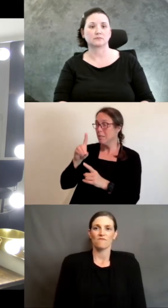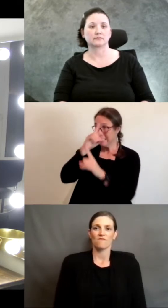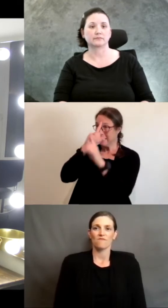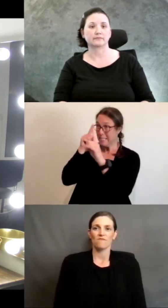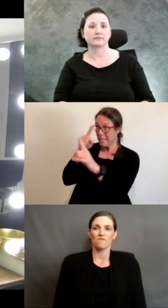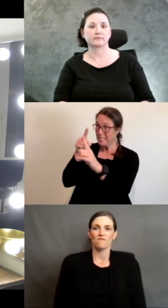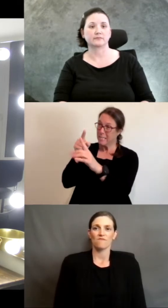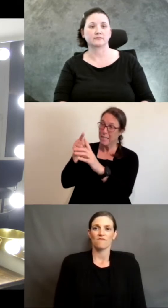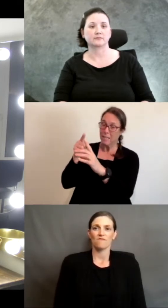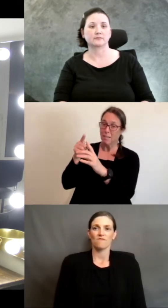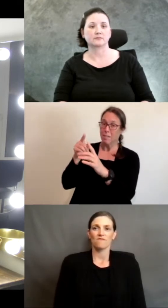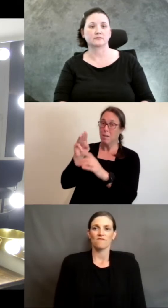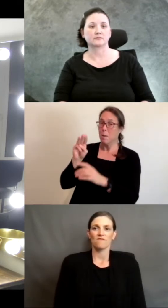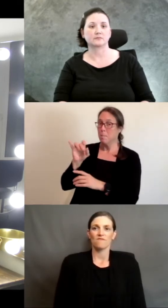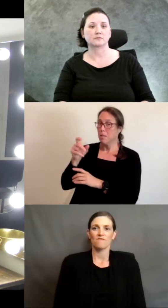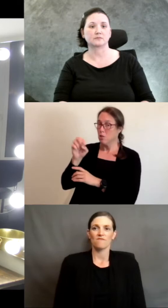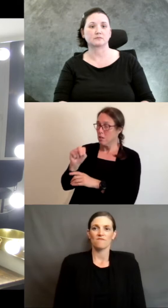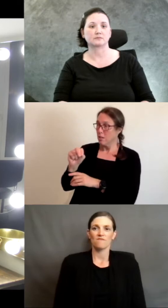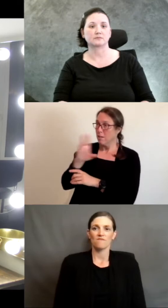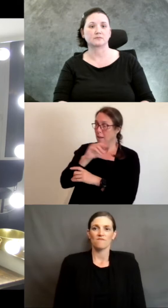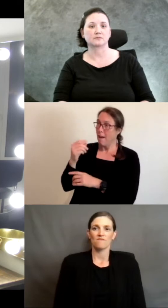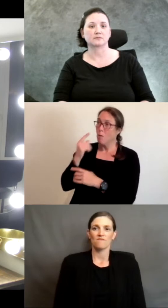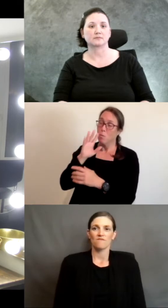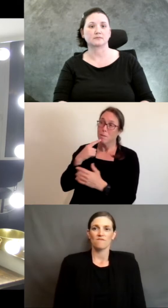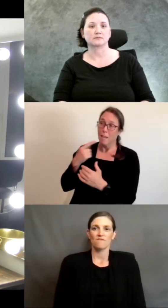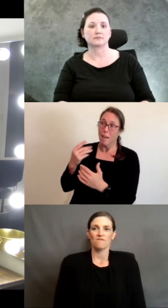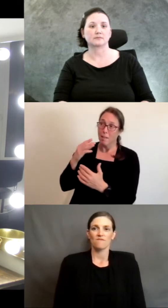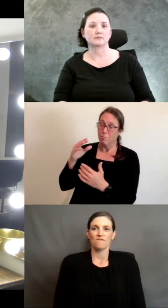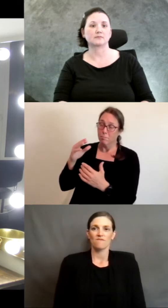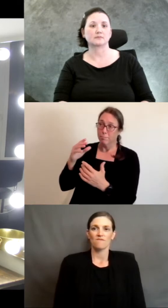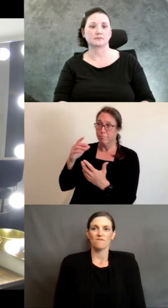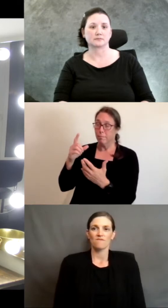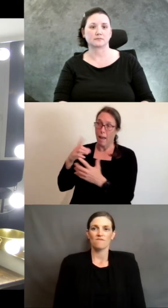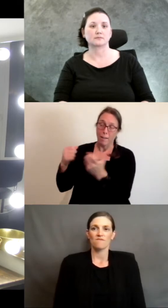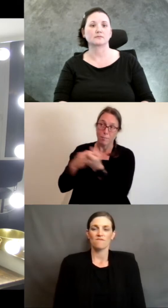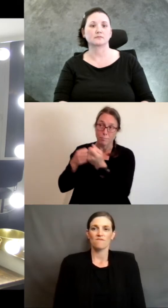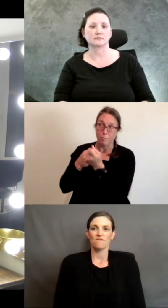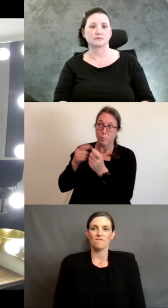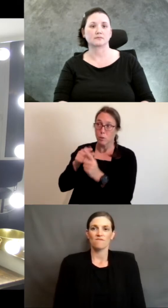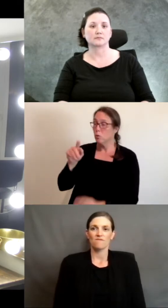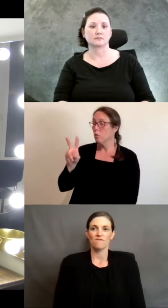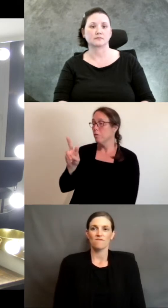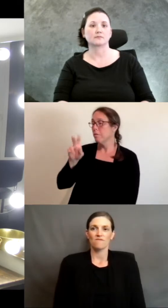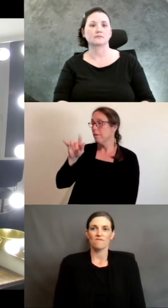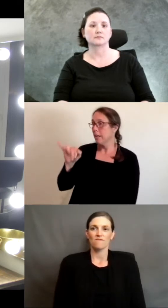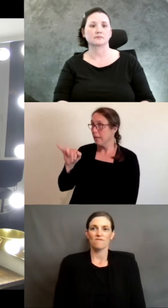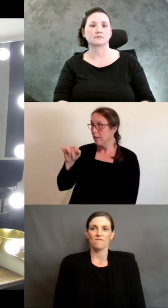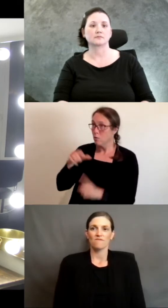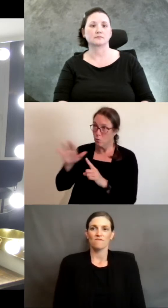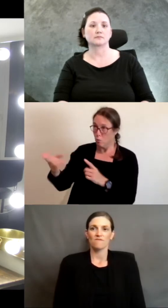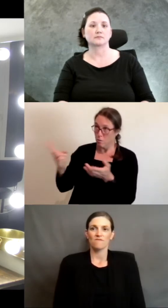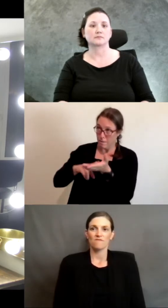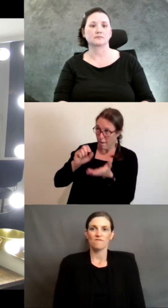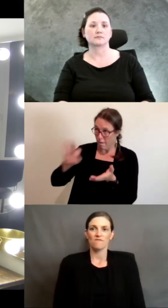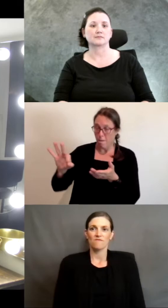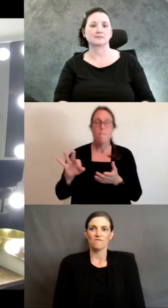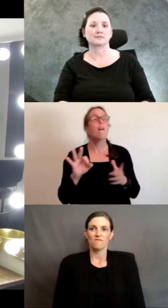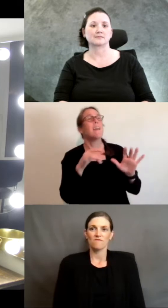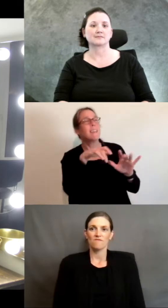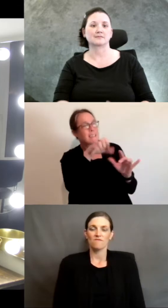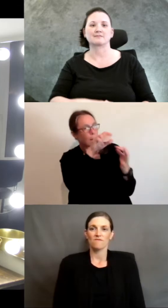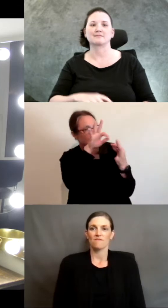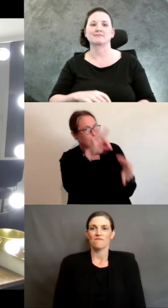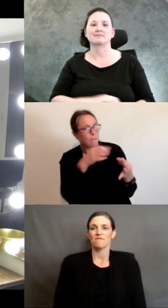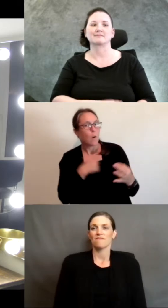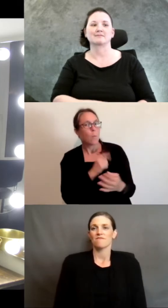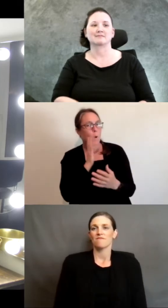Without a doubt, it will be perfect. We use the green screen, Gootilda and Space